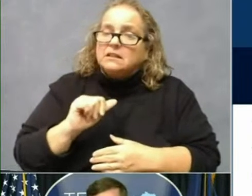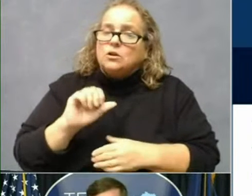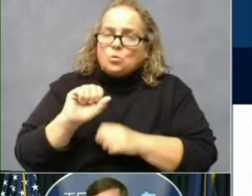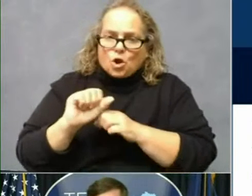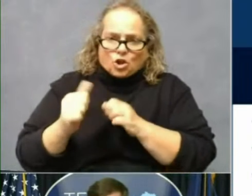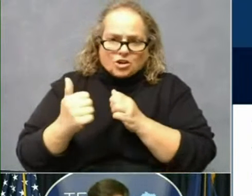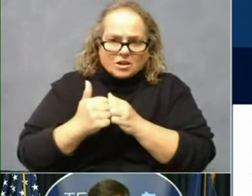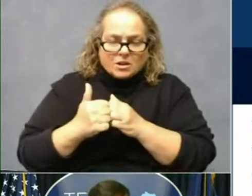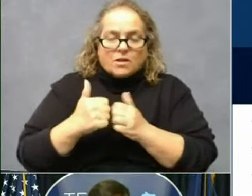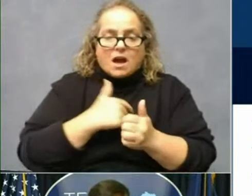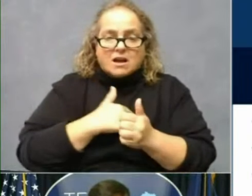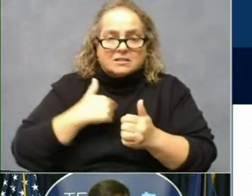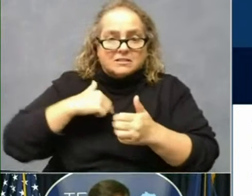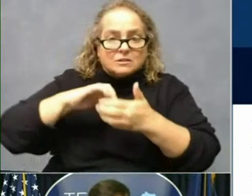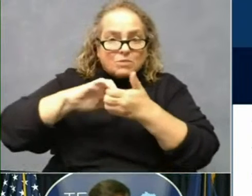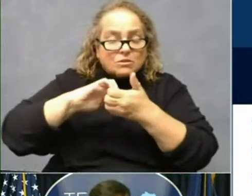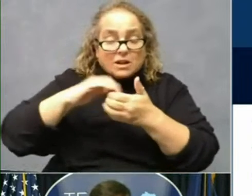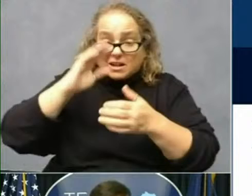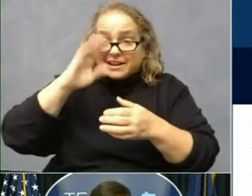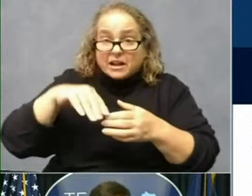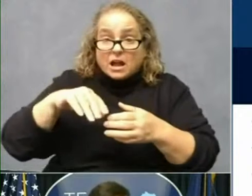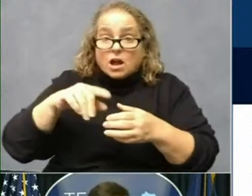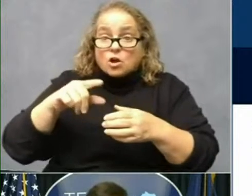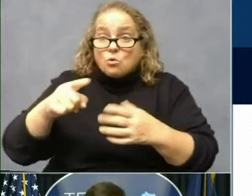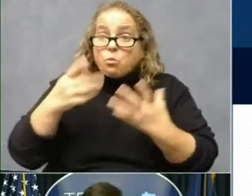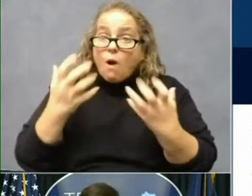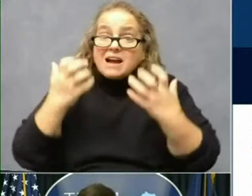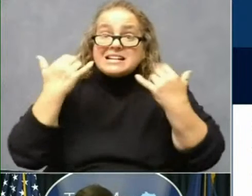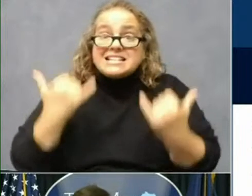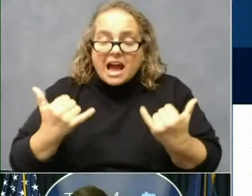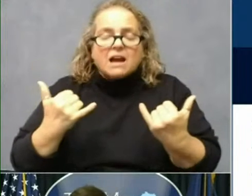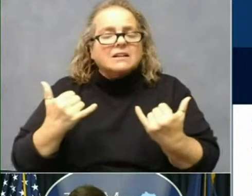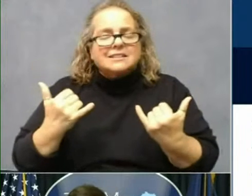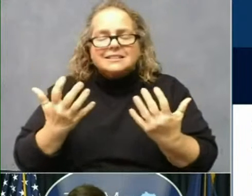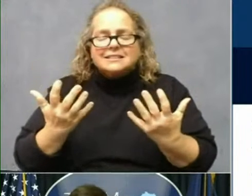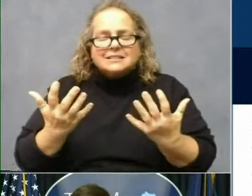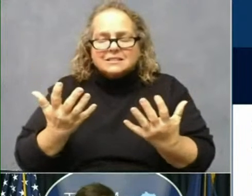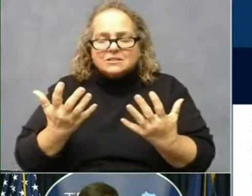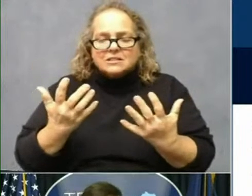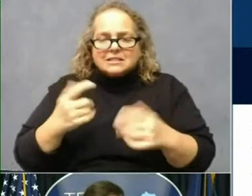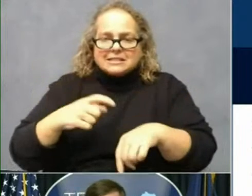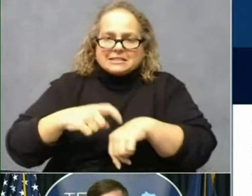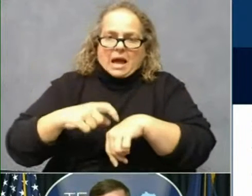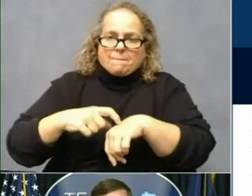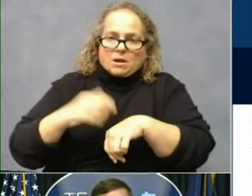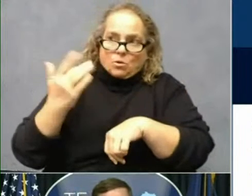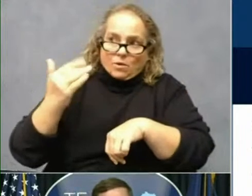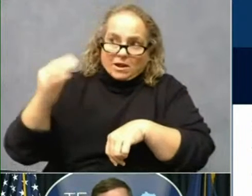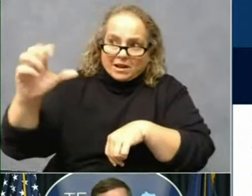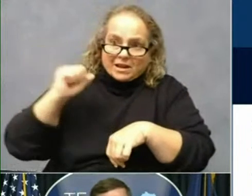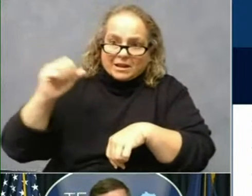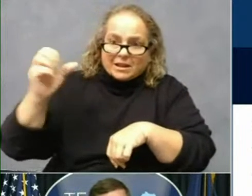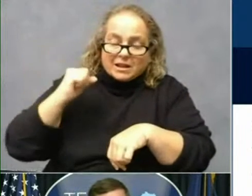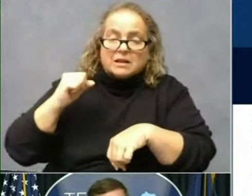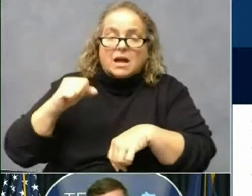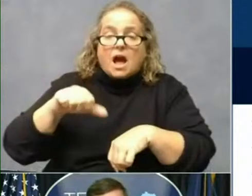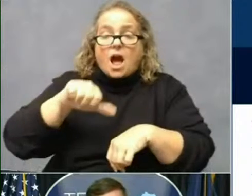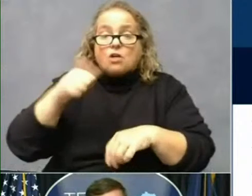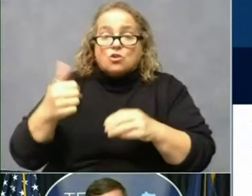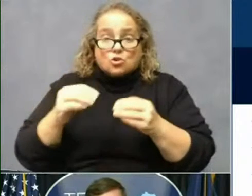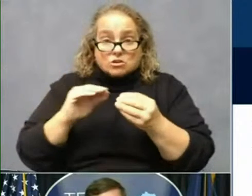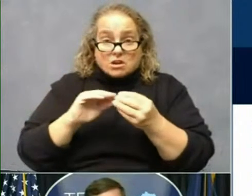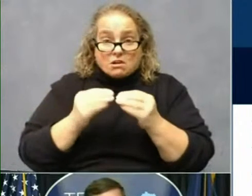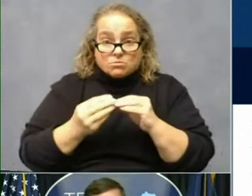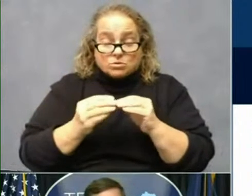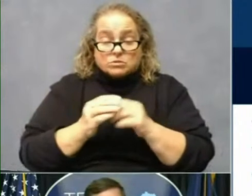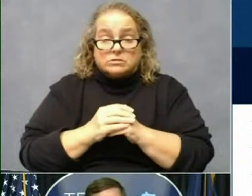we want at the timing that we want it. Here's some other numbers. And these are all for Moderna, what the federal government has told us.